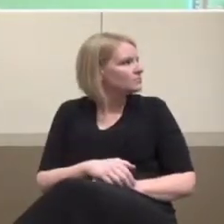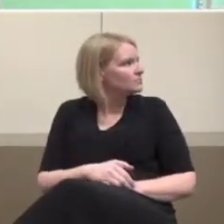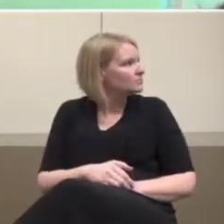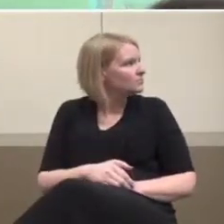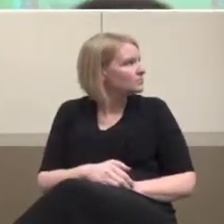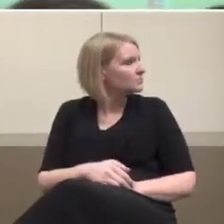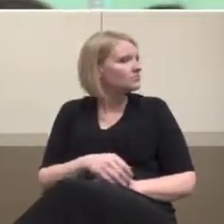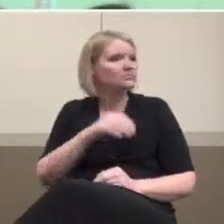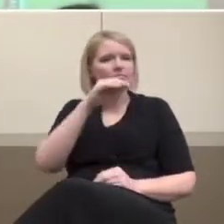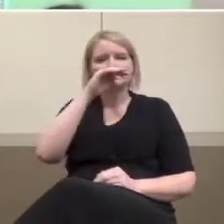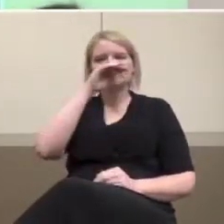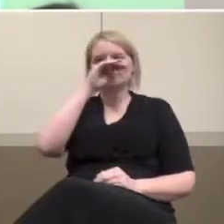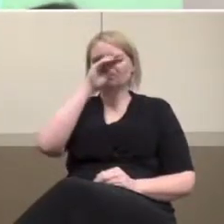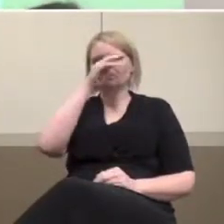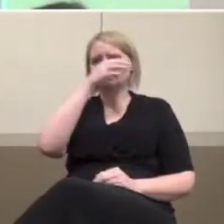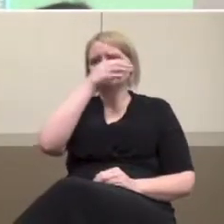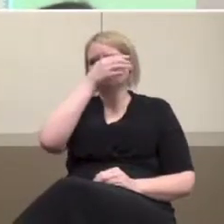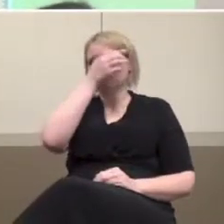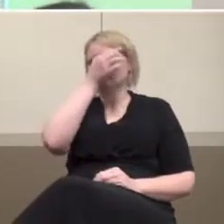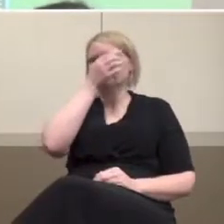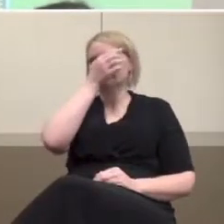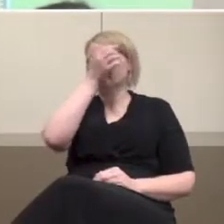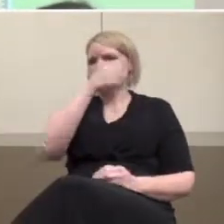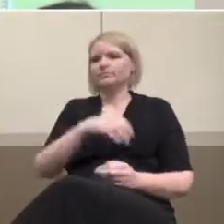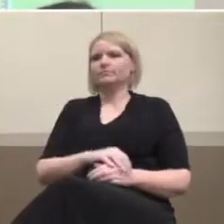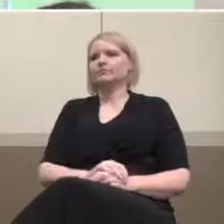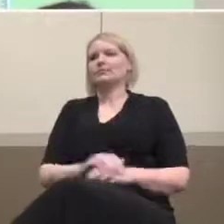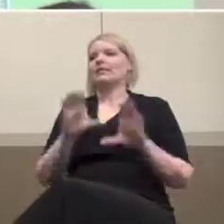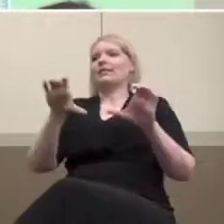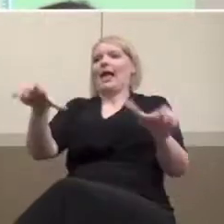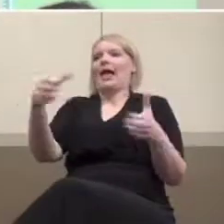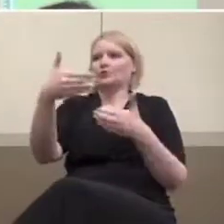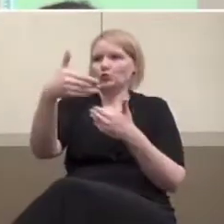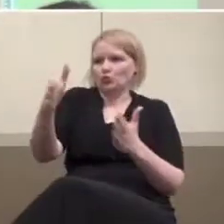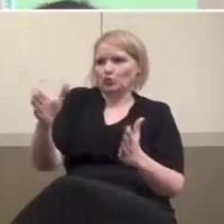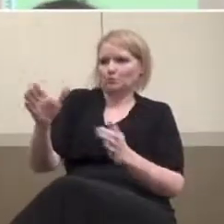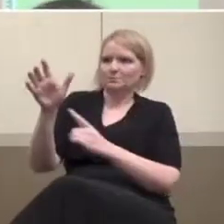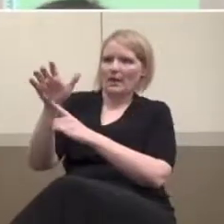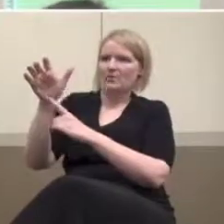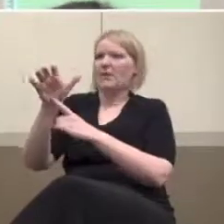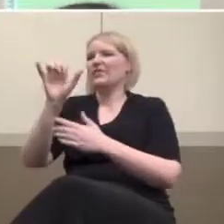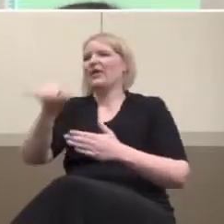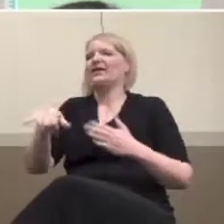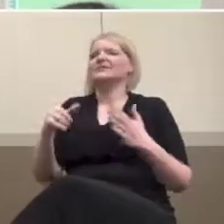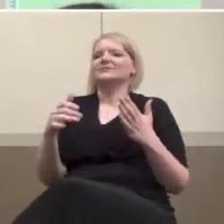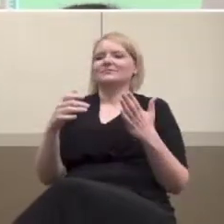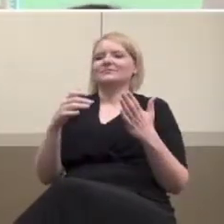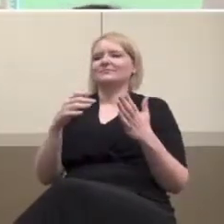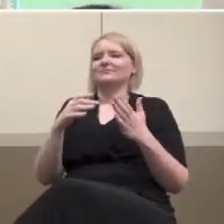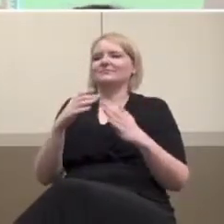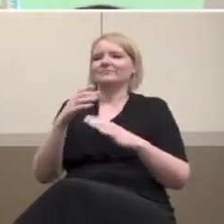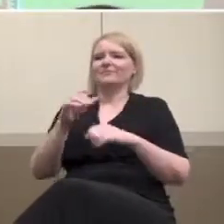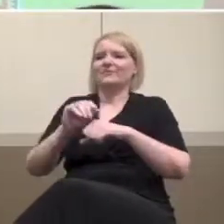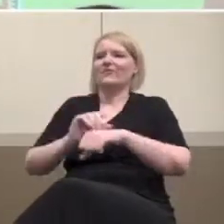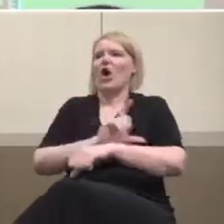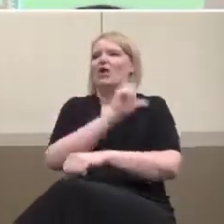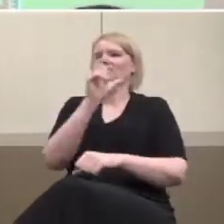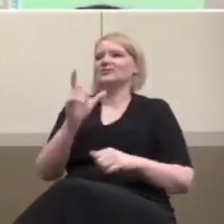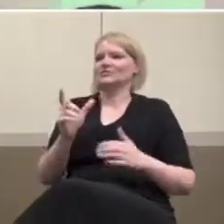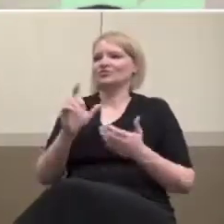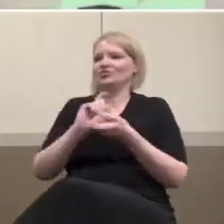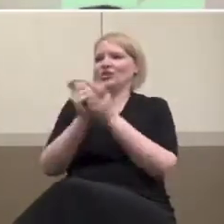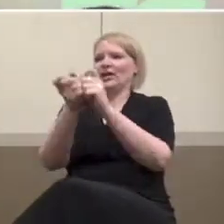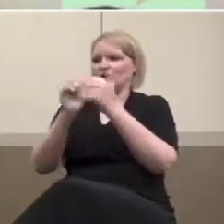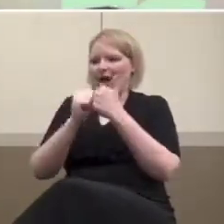binder, but the classroom Panther Paw, and this has kind of evolved and changed as to how we use it in the